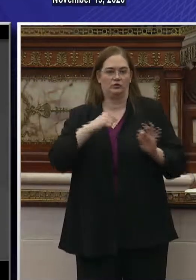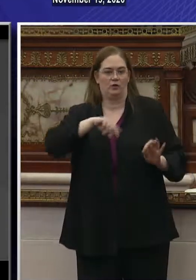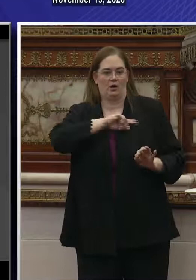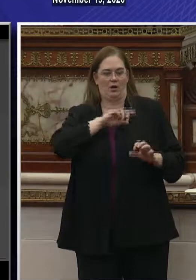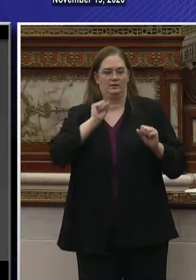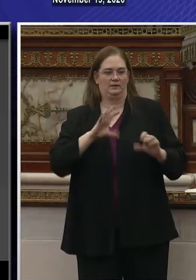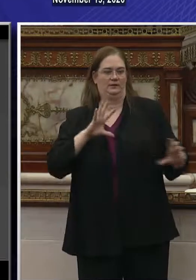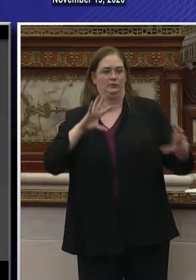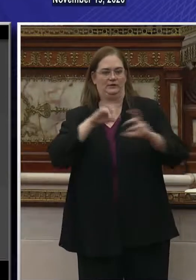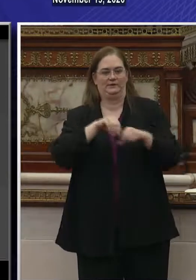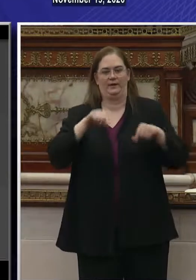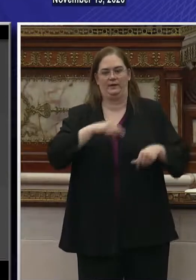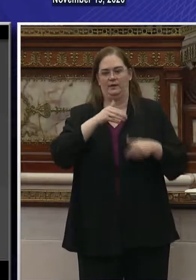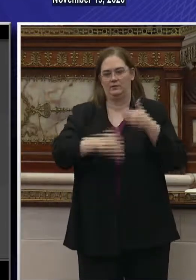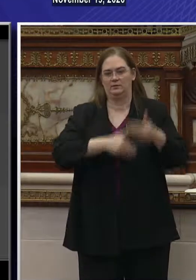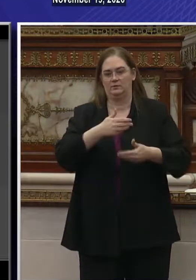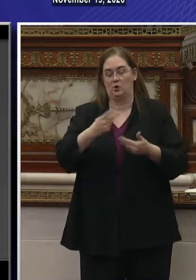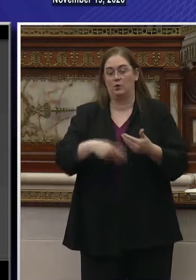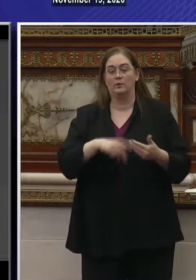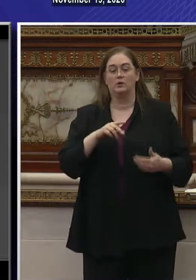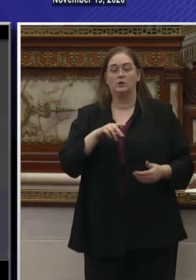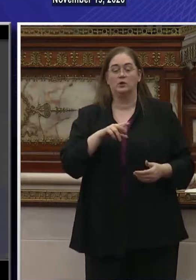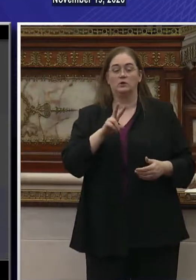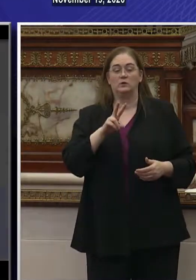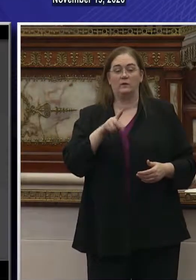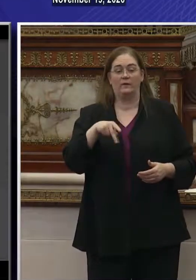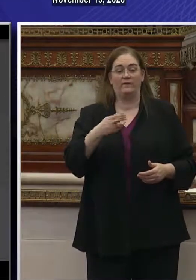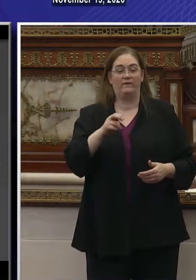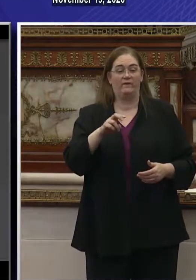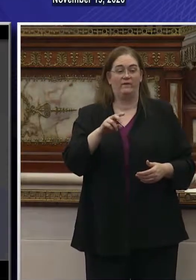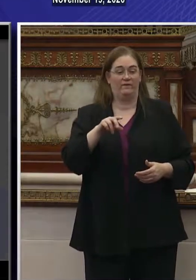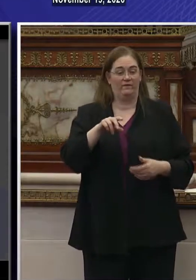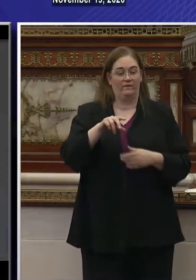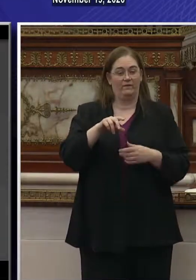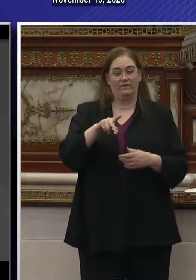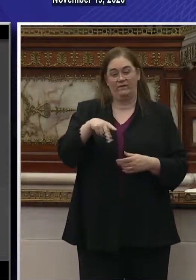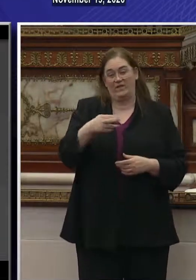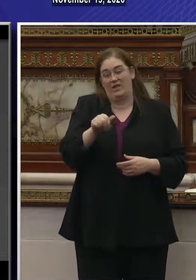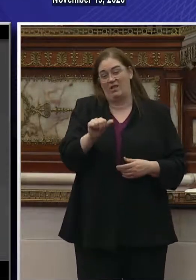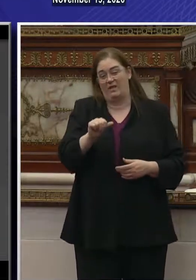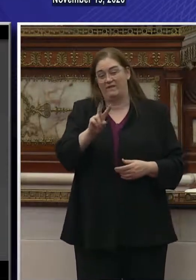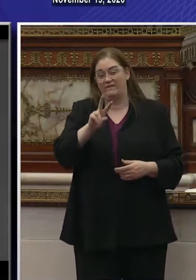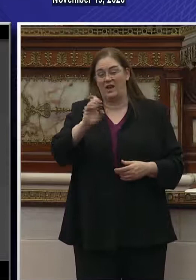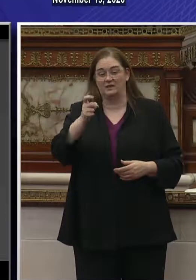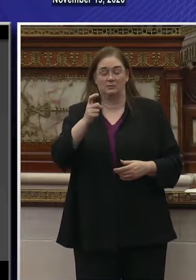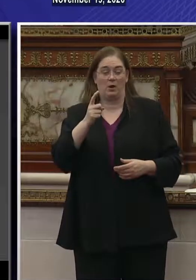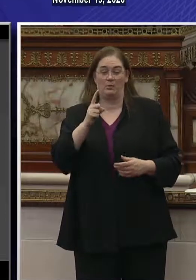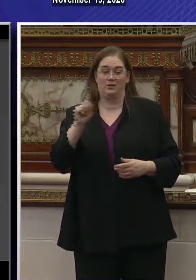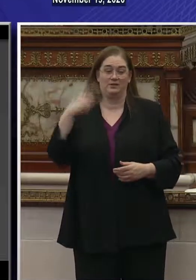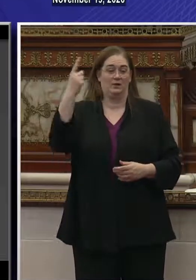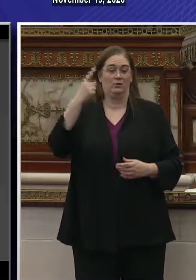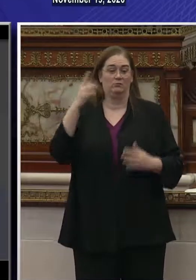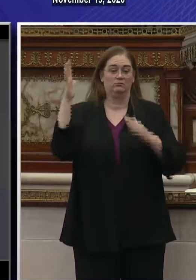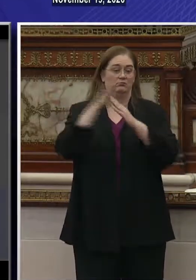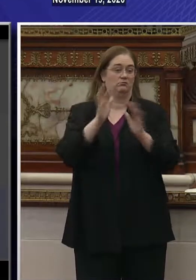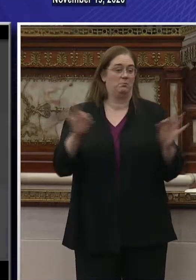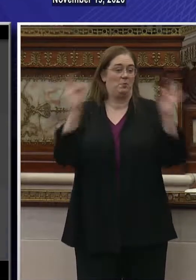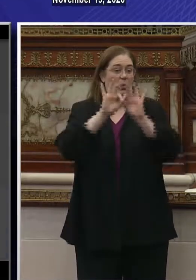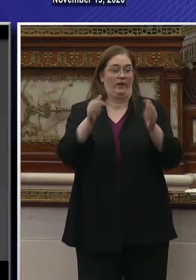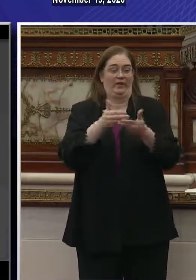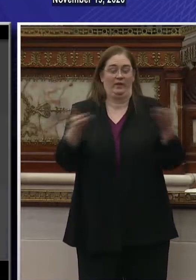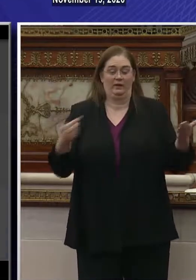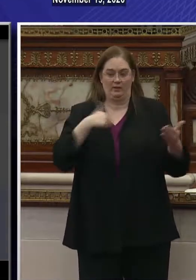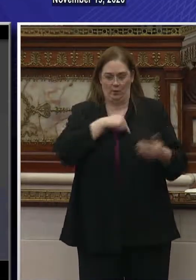even participating in this program. So Filivax turns out to be maybe the single most important thing that we